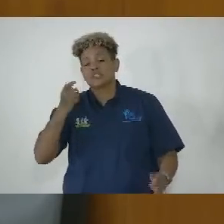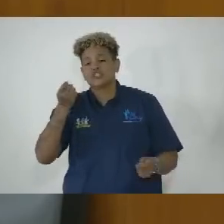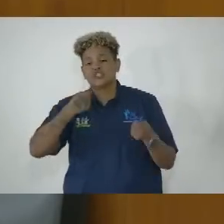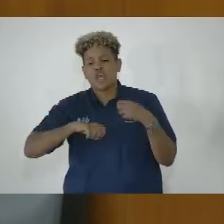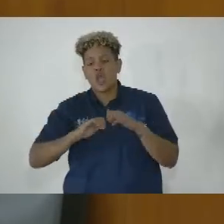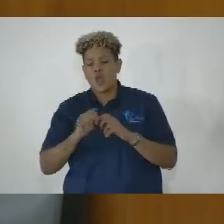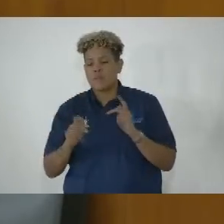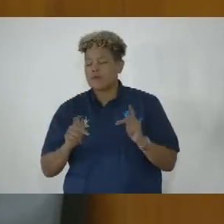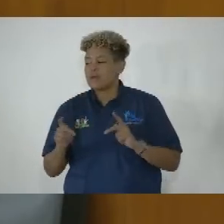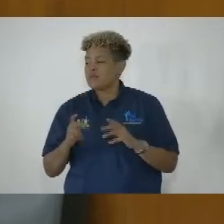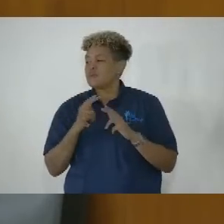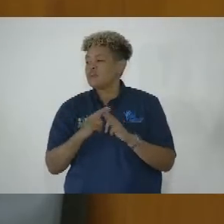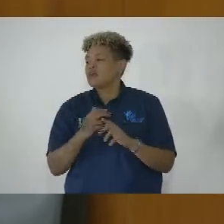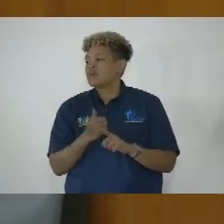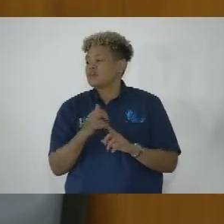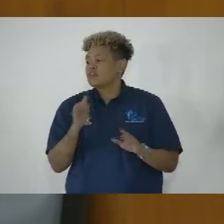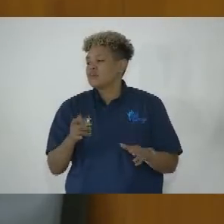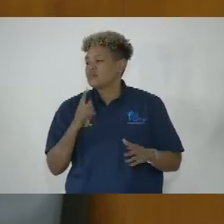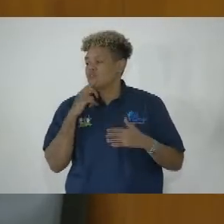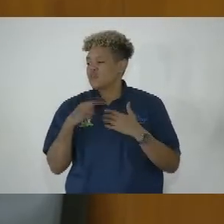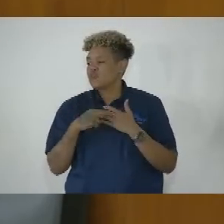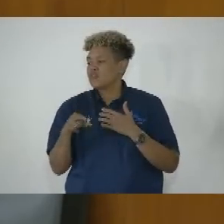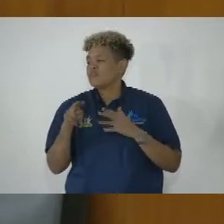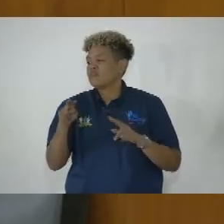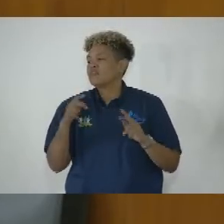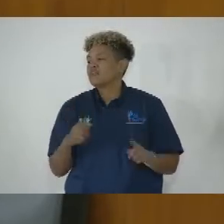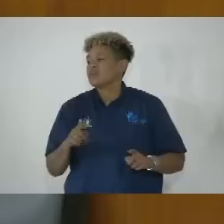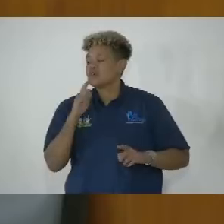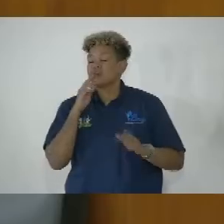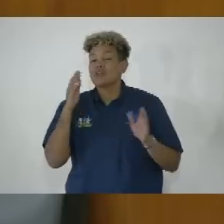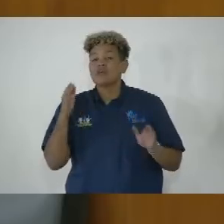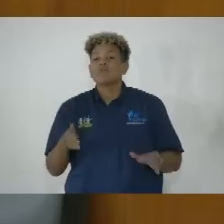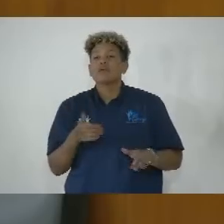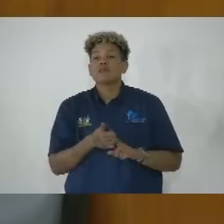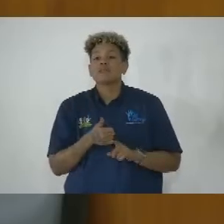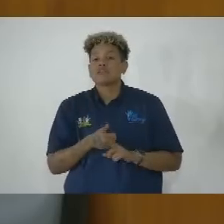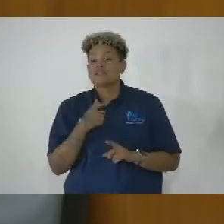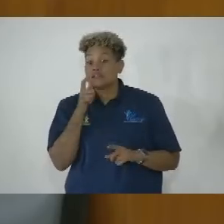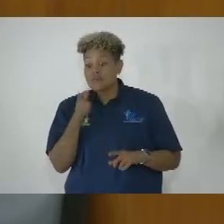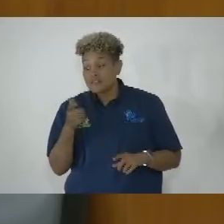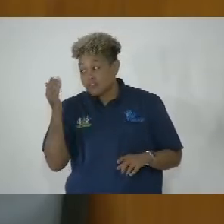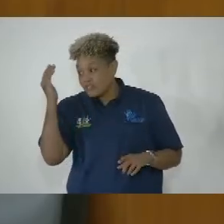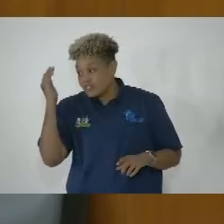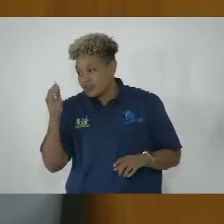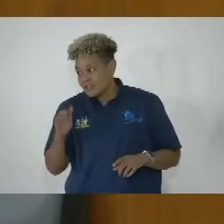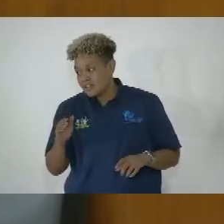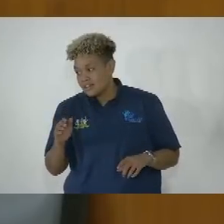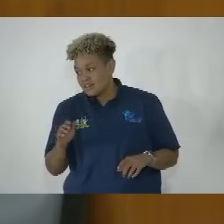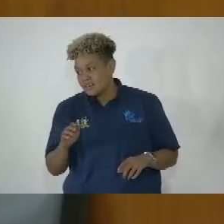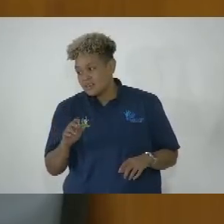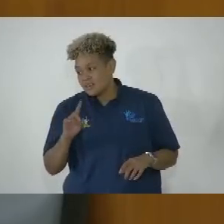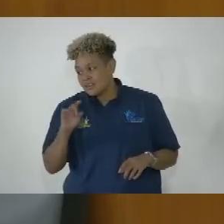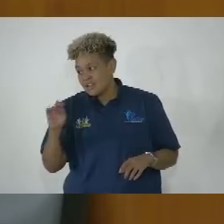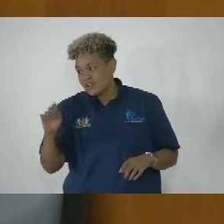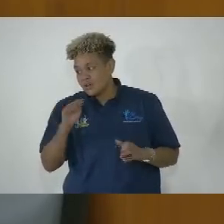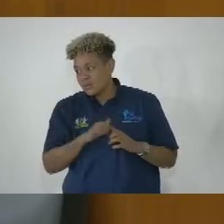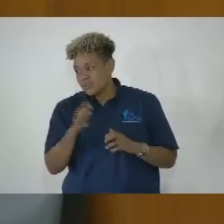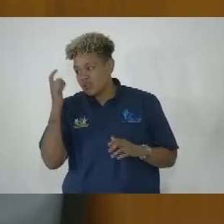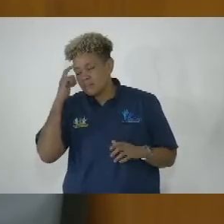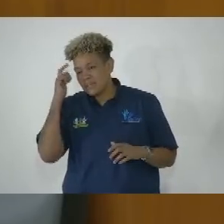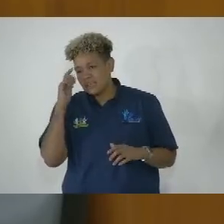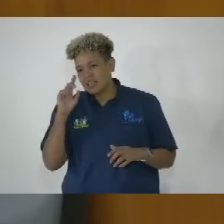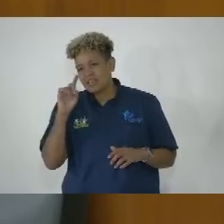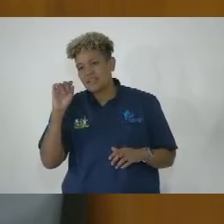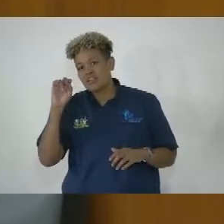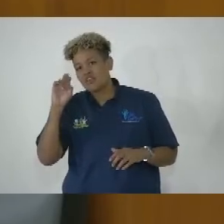how persons such as that are referred to is a person diagnosed with a mental disorder, because